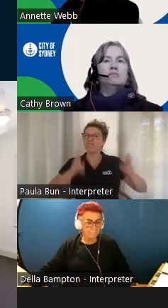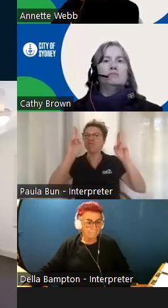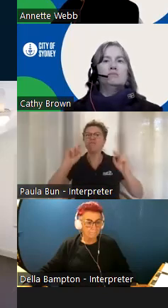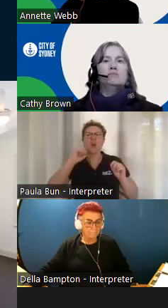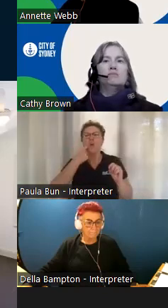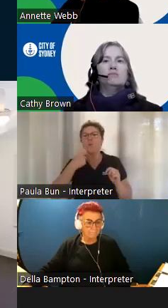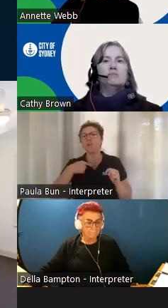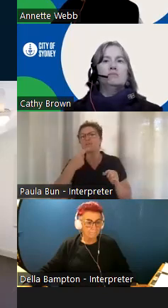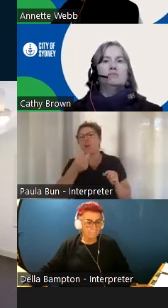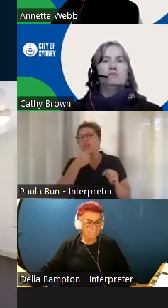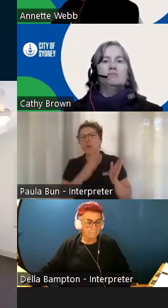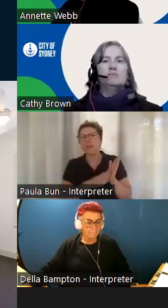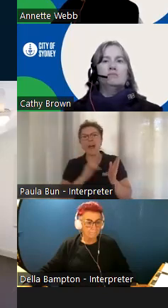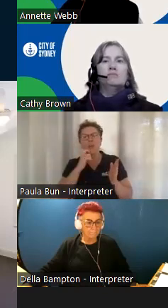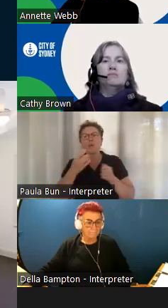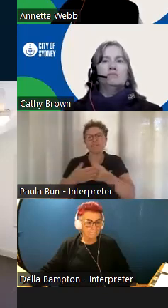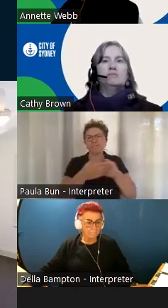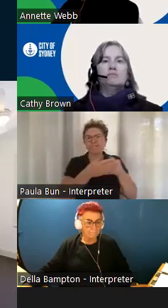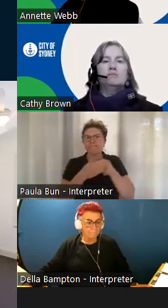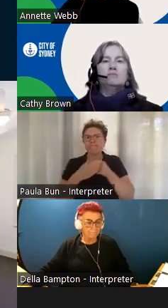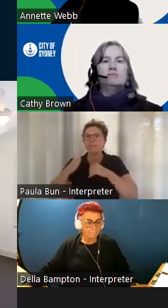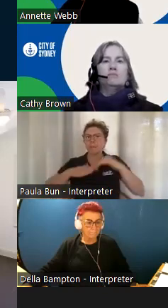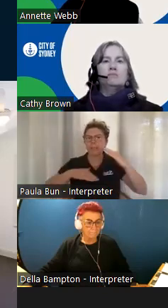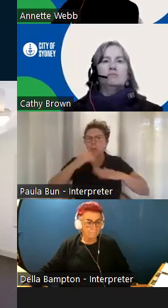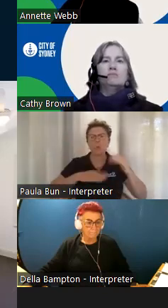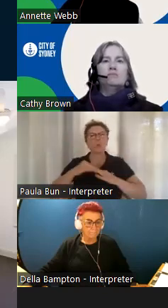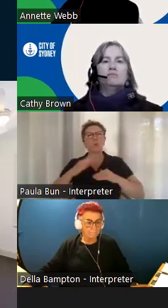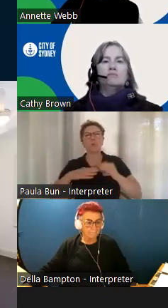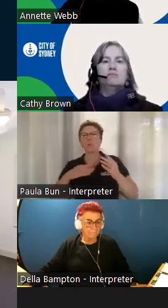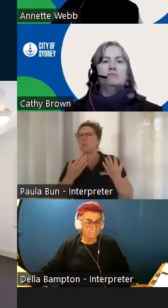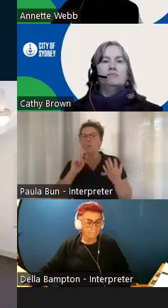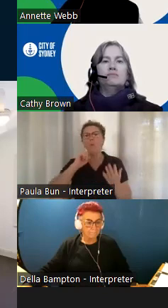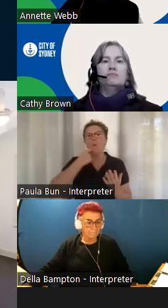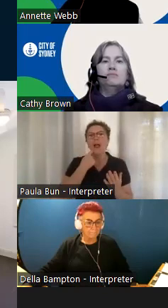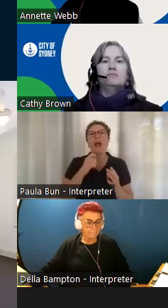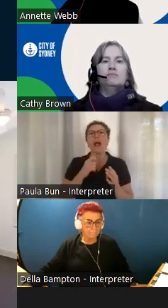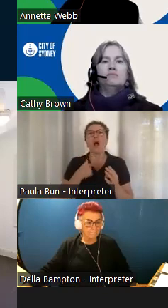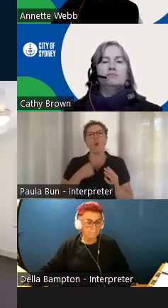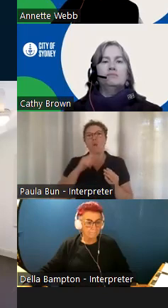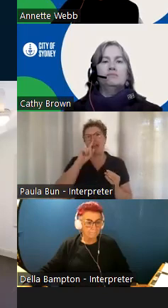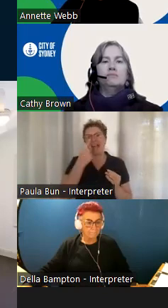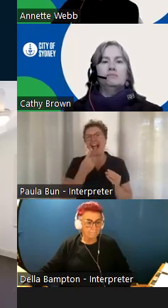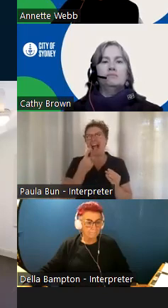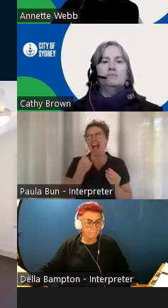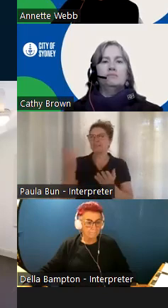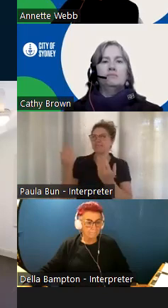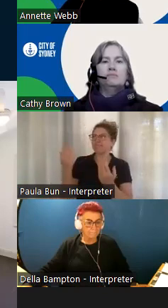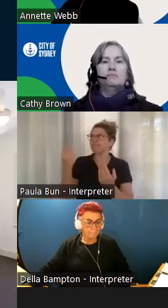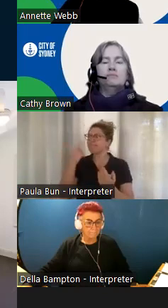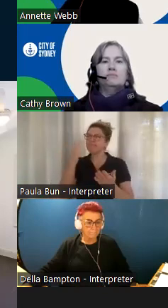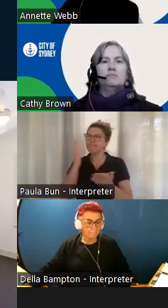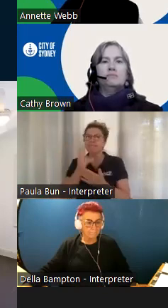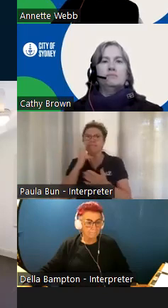of months, and due to the estimated timing of the proposed refurbishment works, we're unable to arrange in-person property